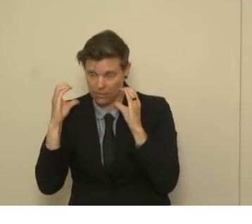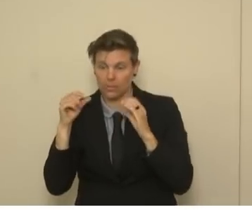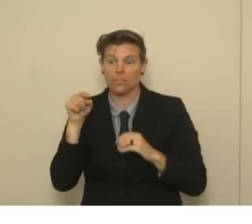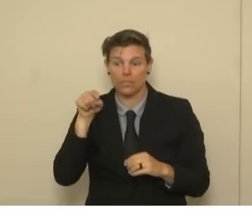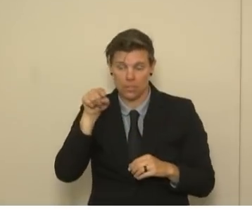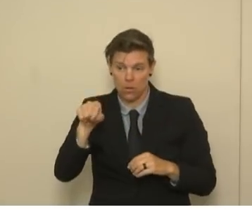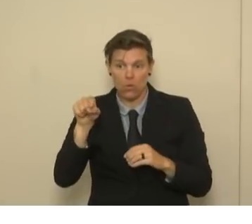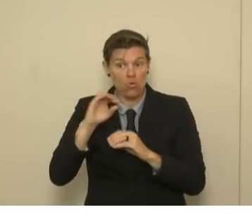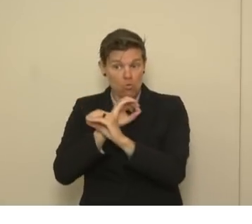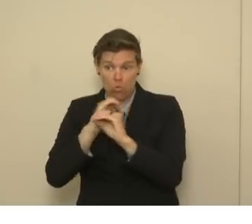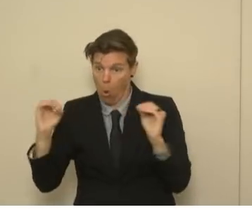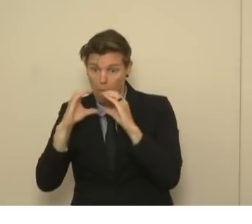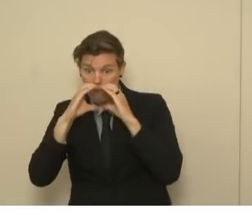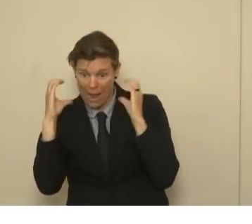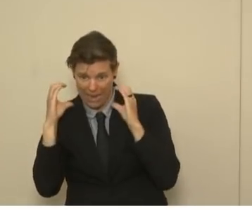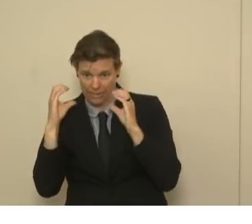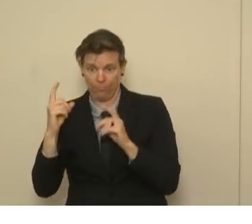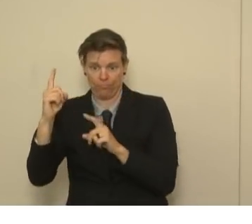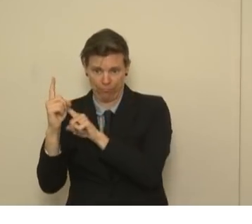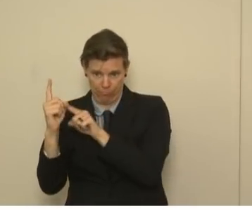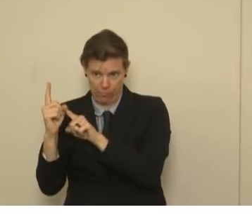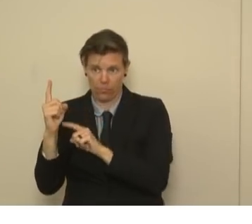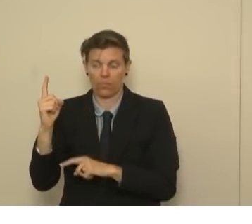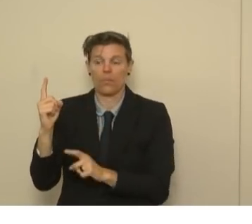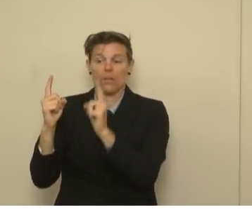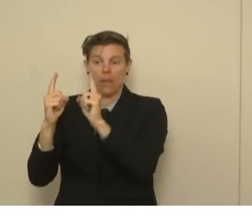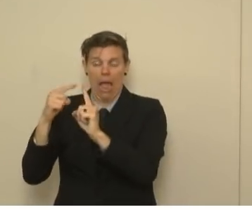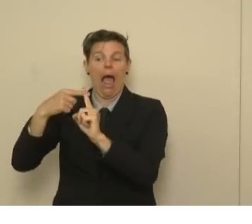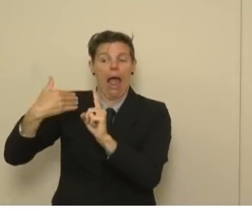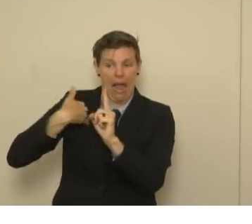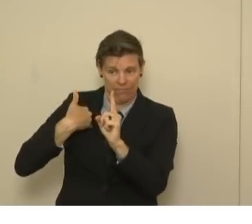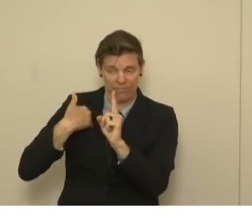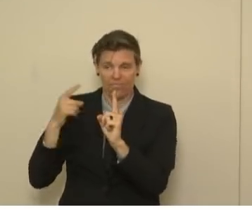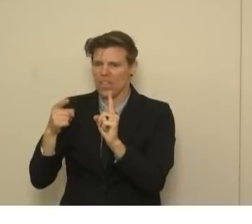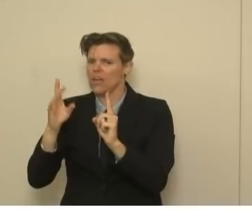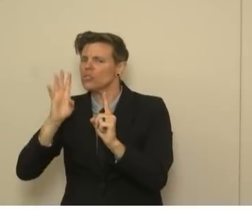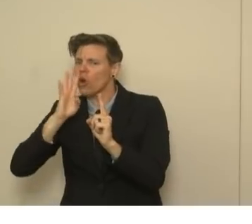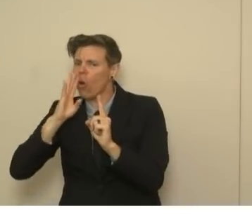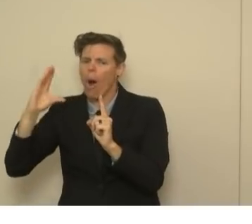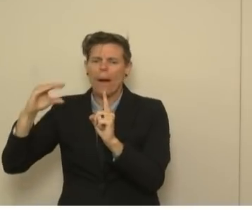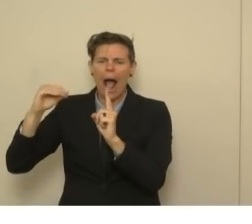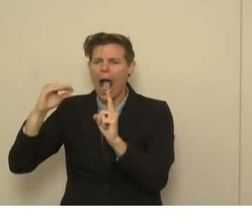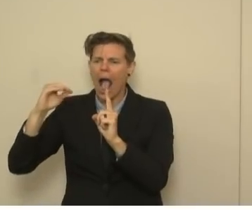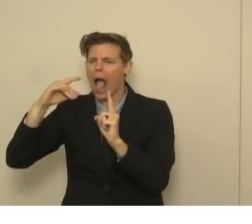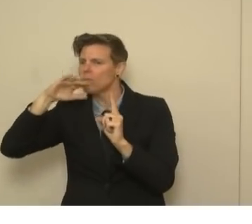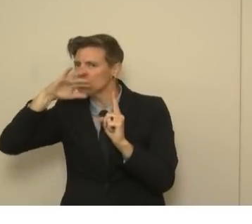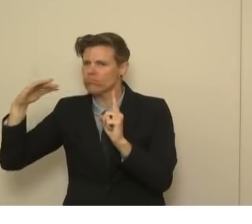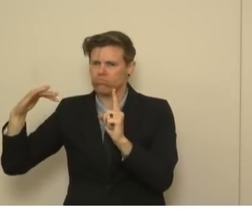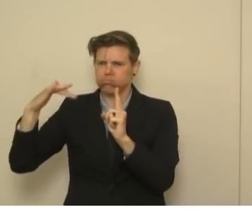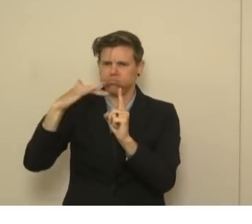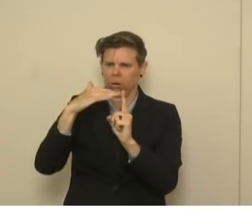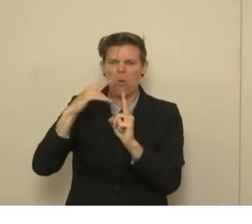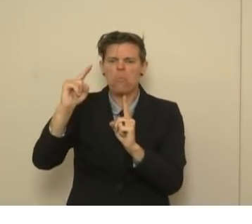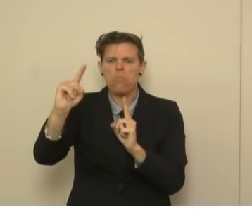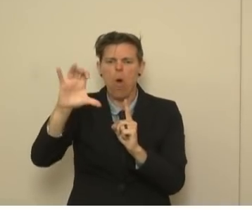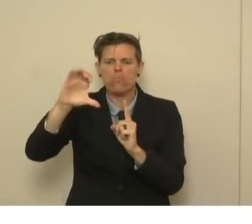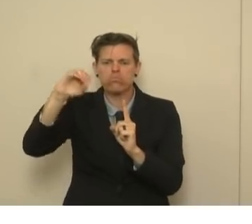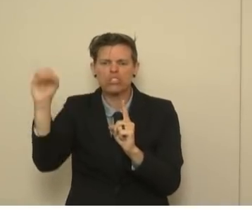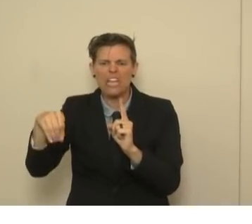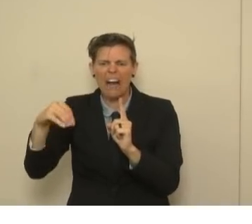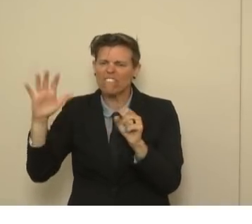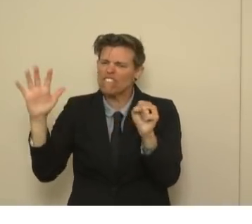100% of the droplets when you're talking go out of your mouth. That's what that means. And if you look at the top,